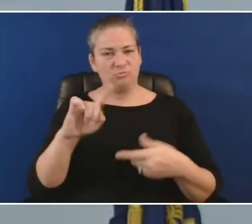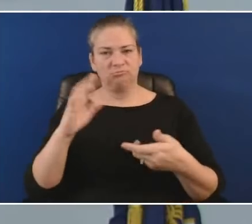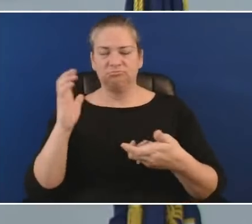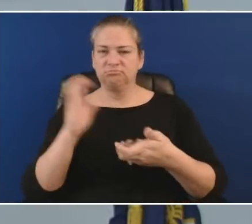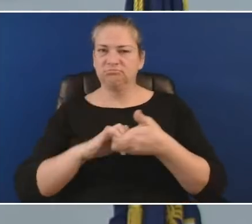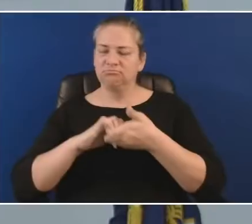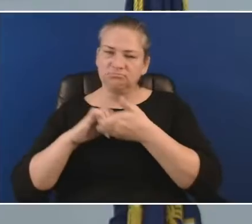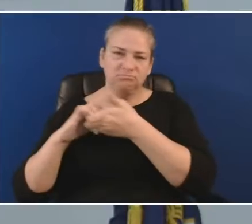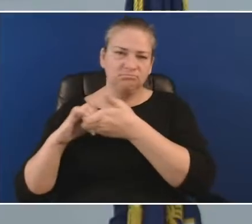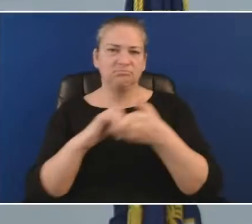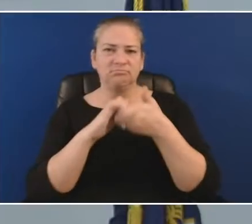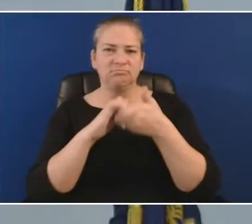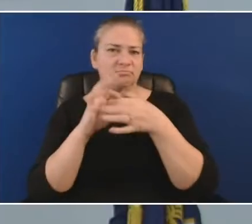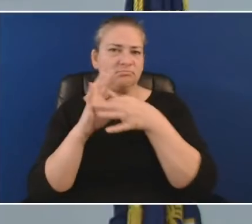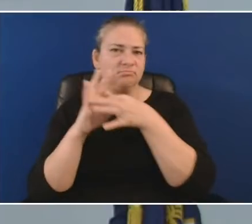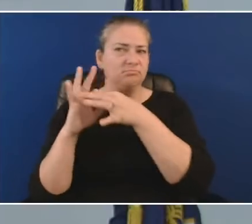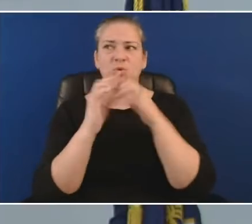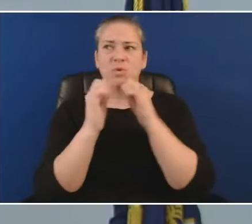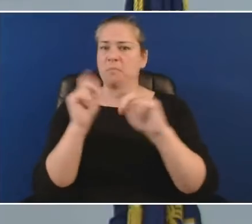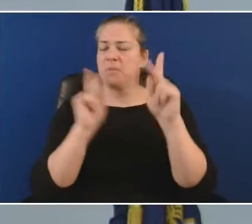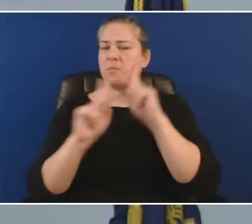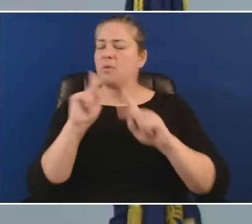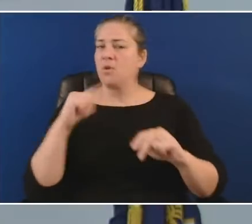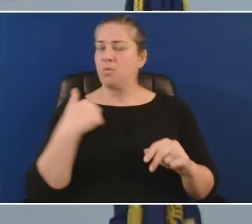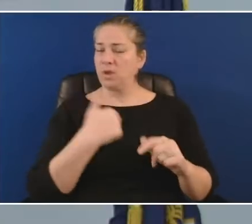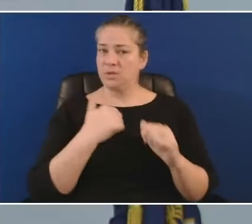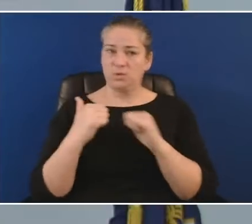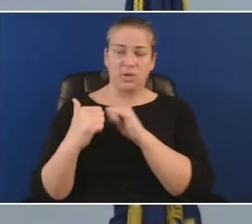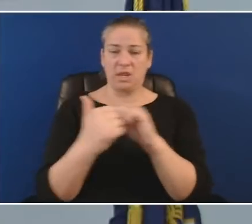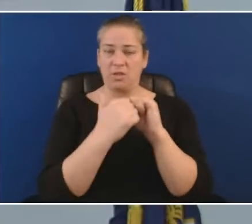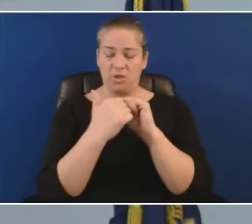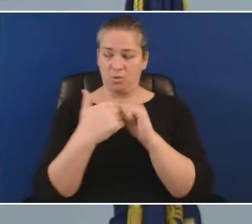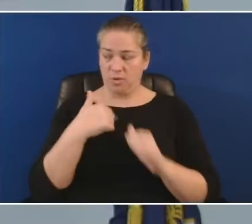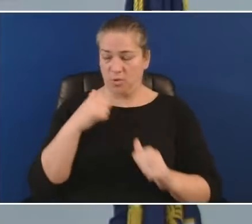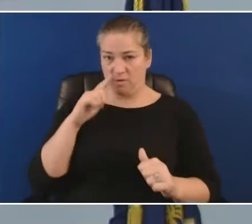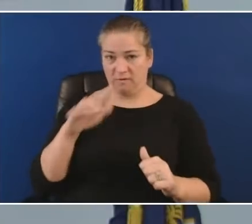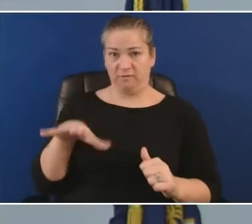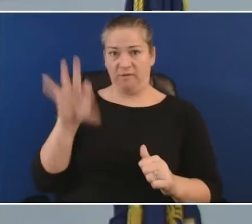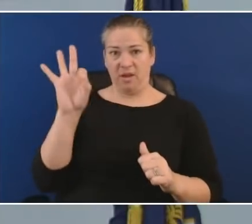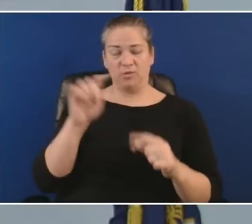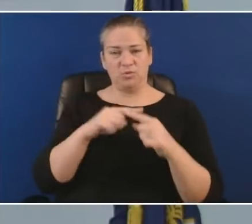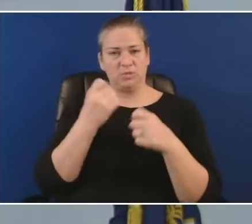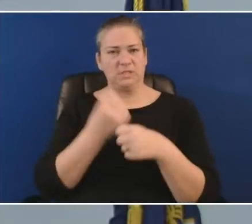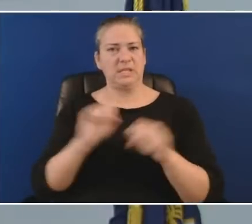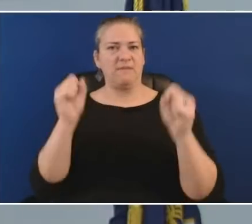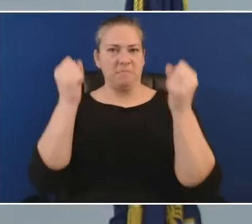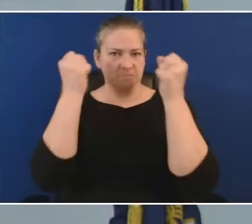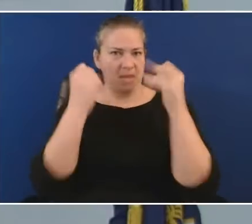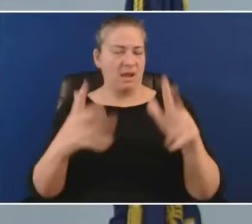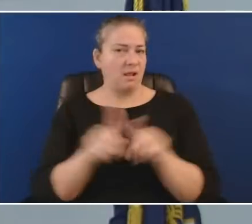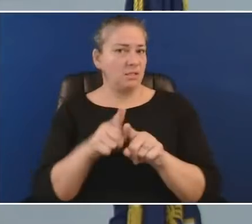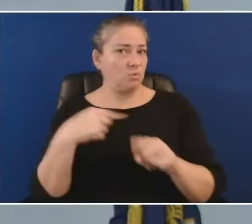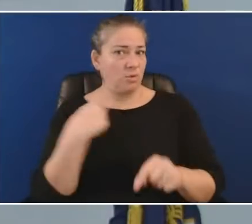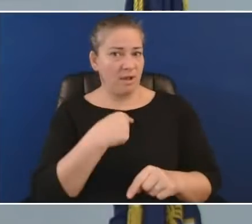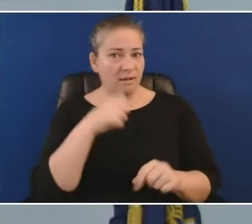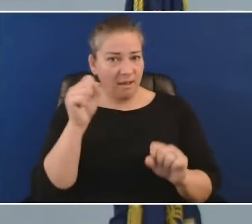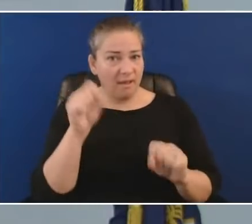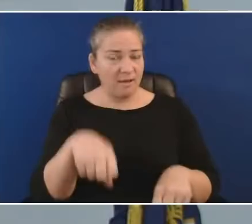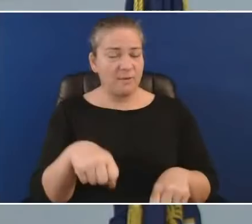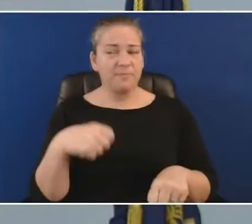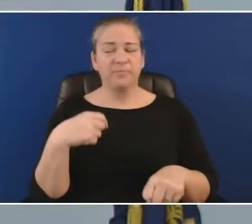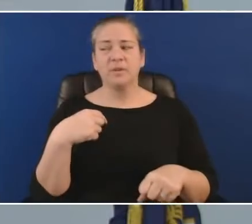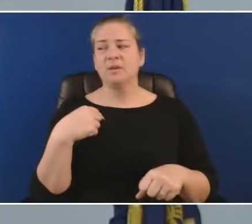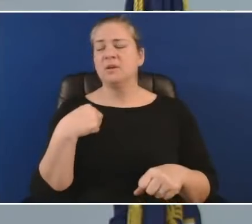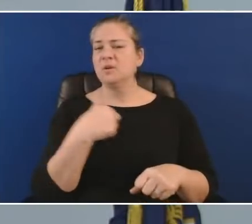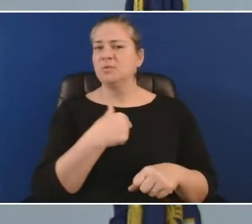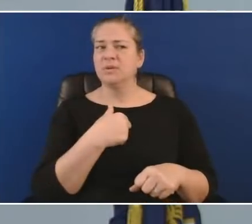people. We are united to find and rescue as many as possible. We are united to grieve with, I